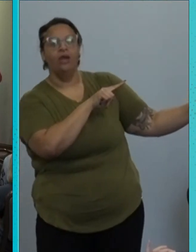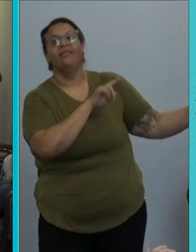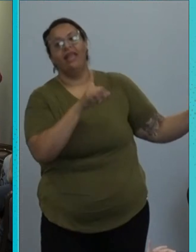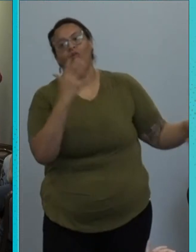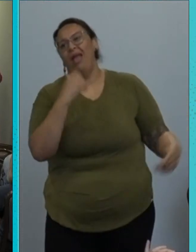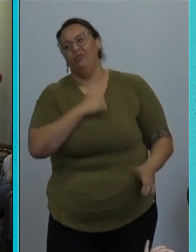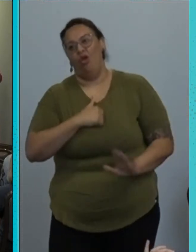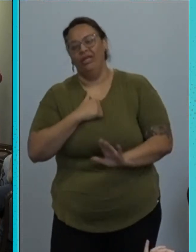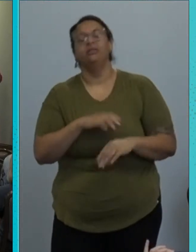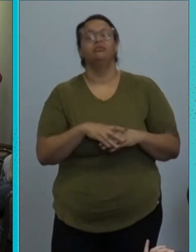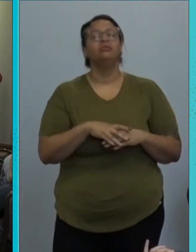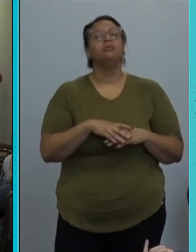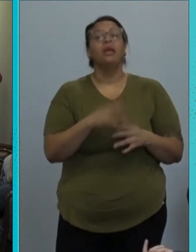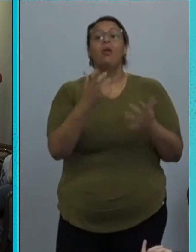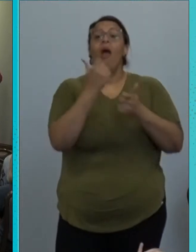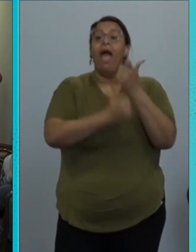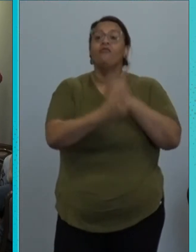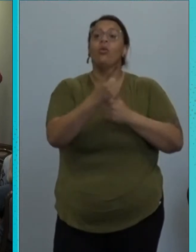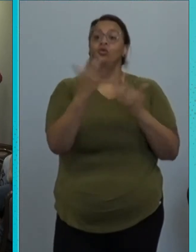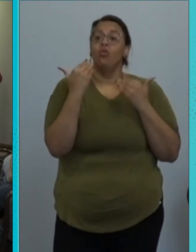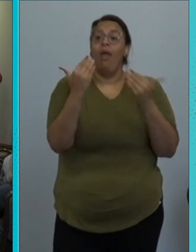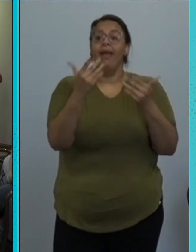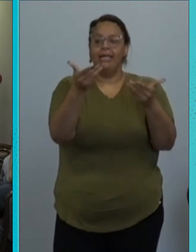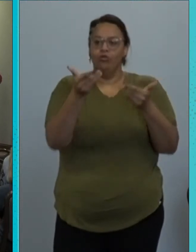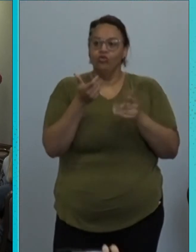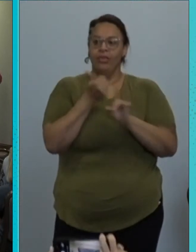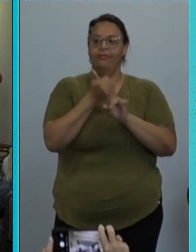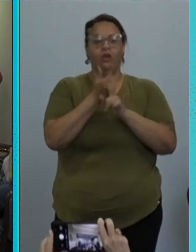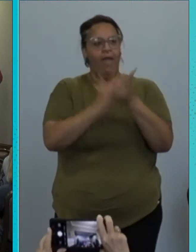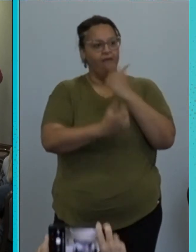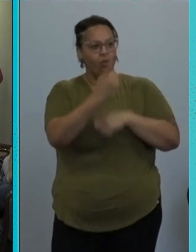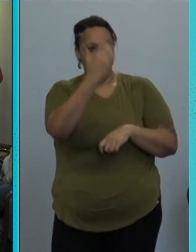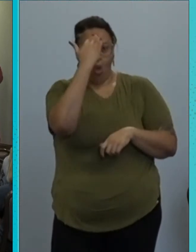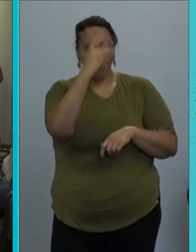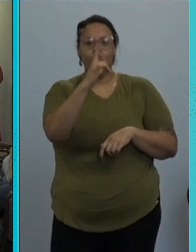in the audience knows who we're talking with today.